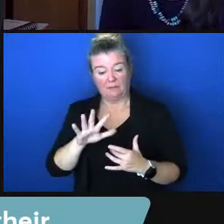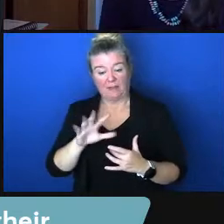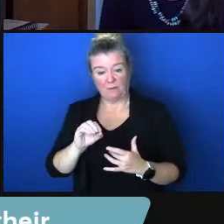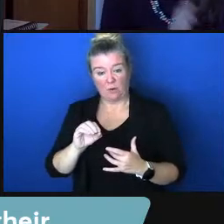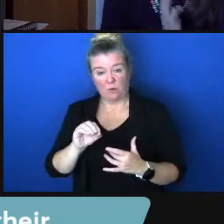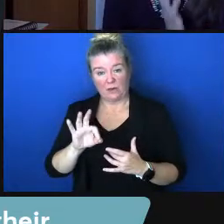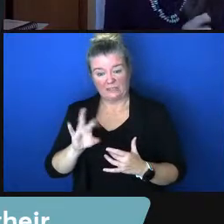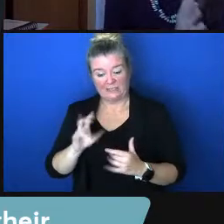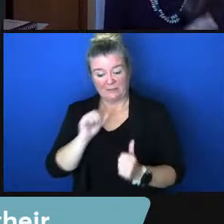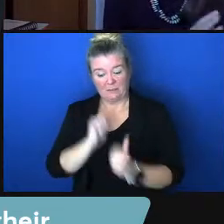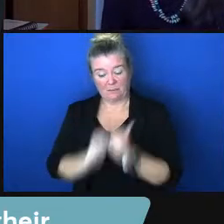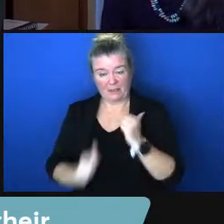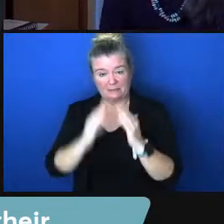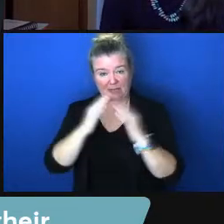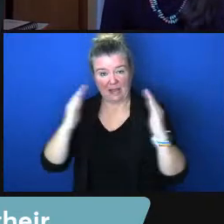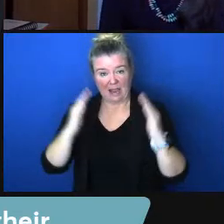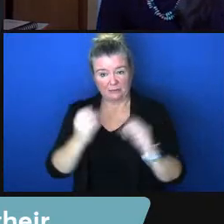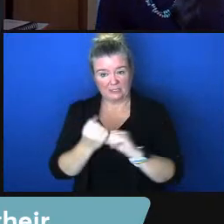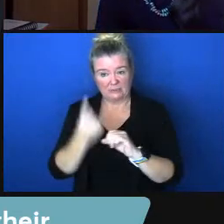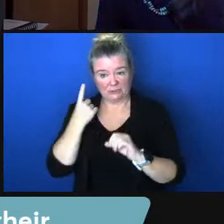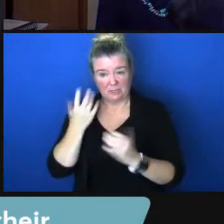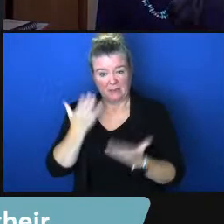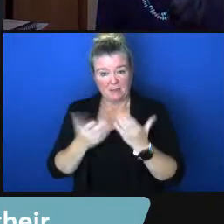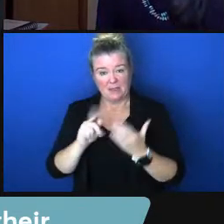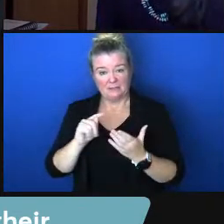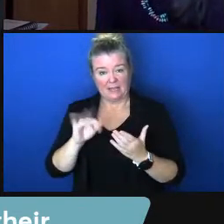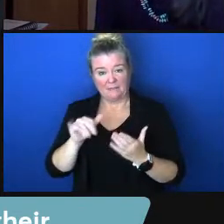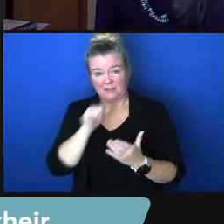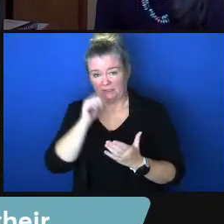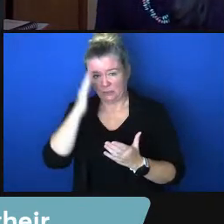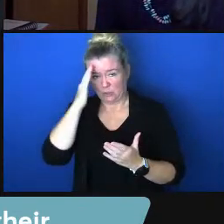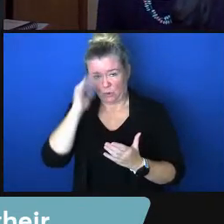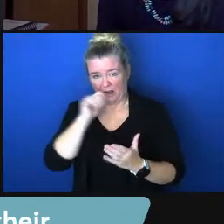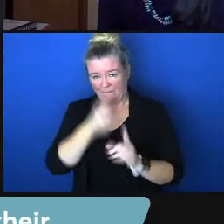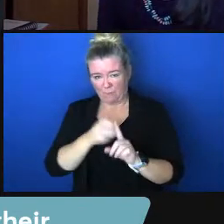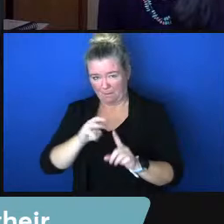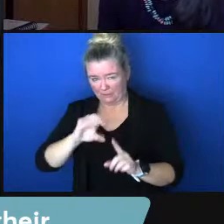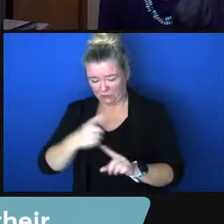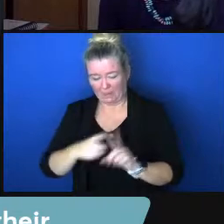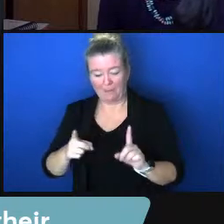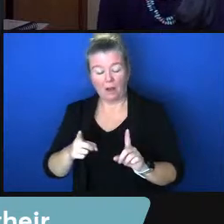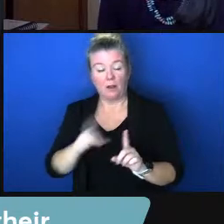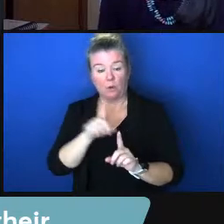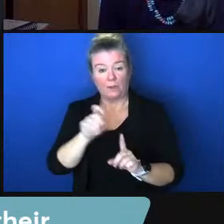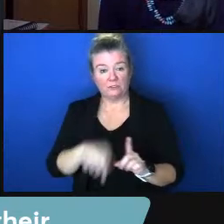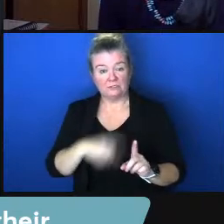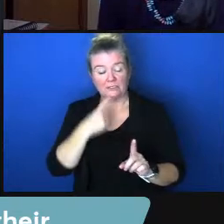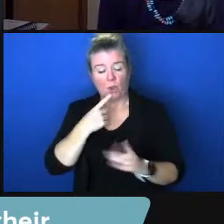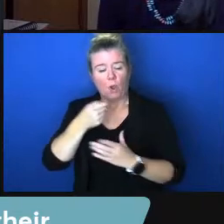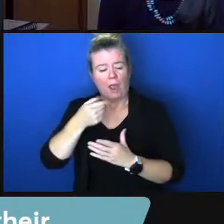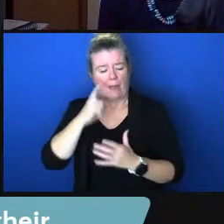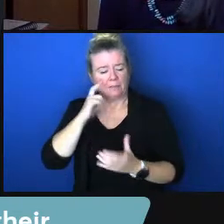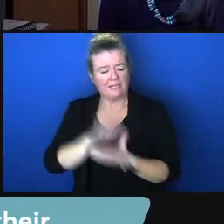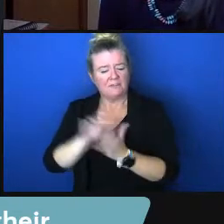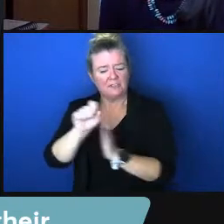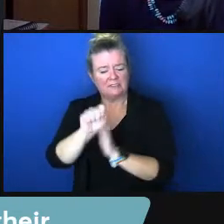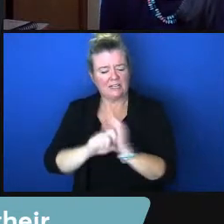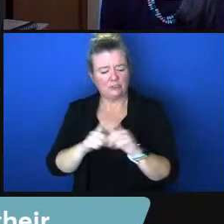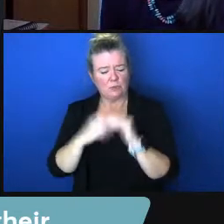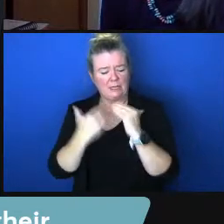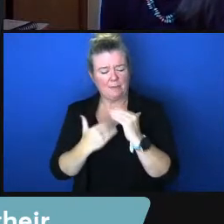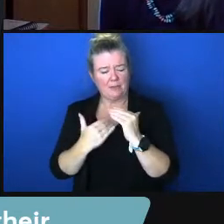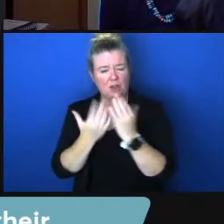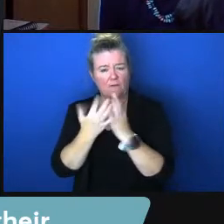passed the House last year. This may not be something Taifa knows, but essentially the question is, I believe that the state limiting the free speech